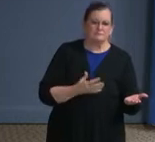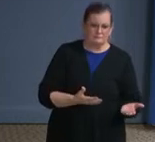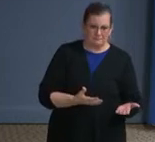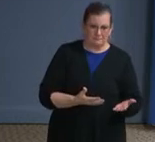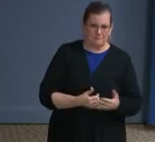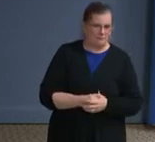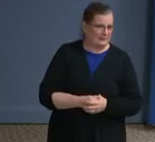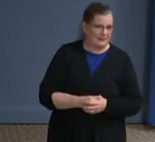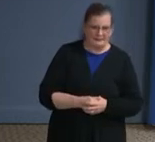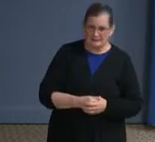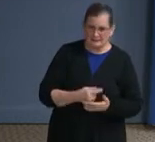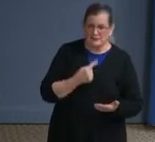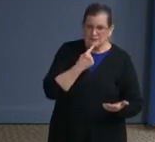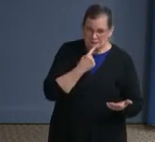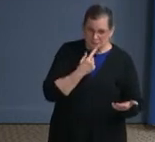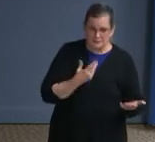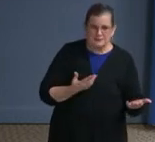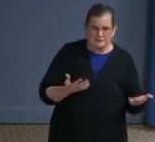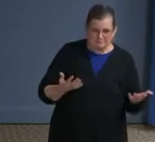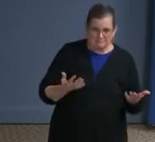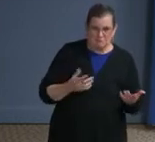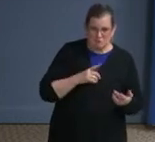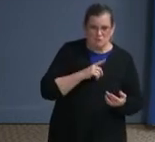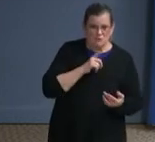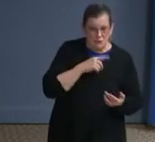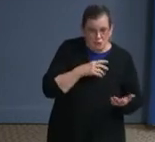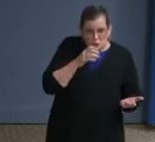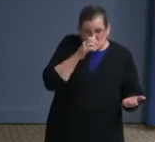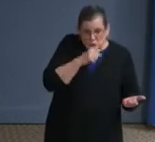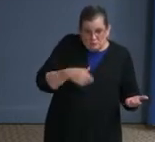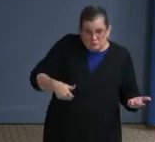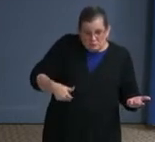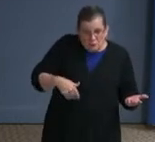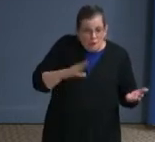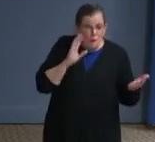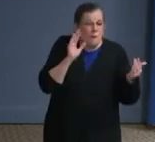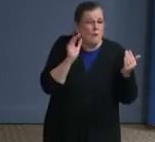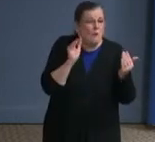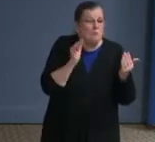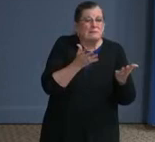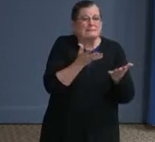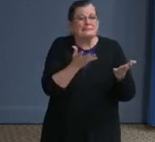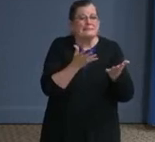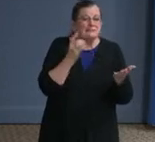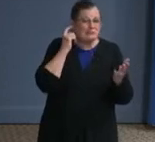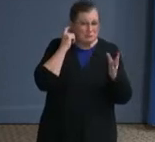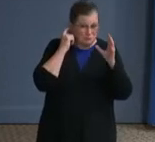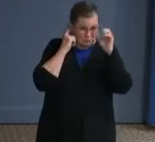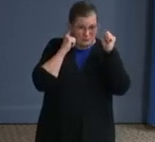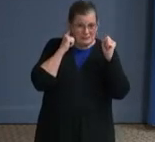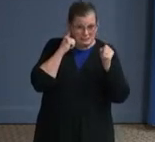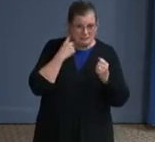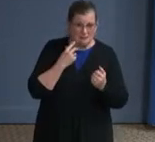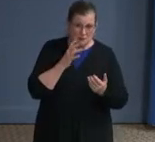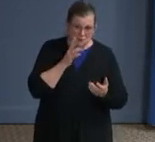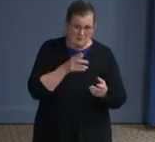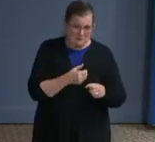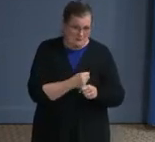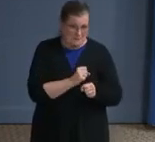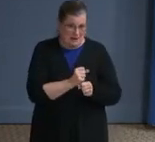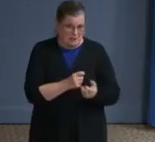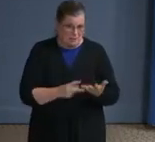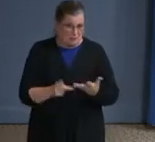that was disappointing. So I'm hopeful, though, that the president-elect will make as a